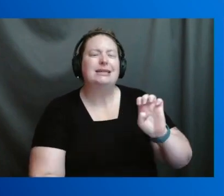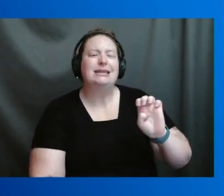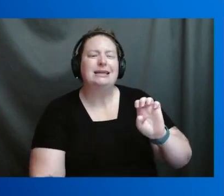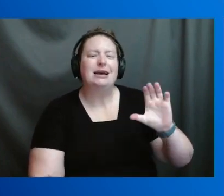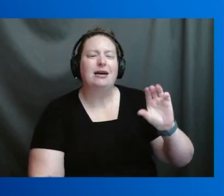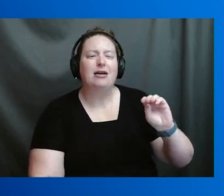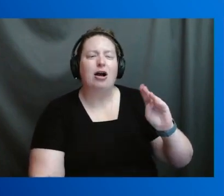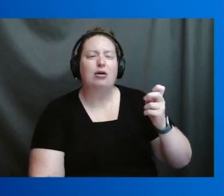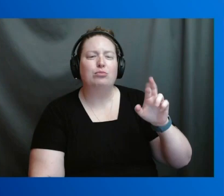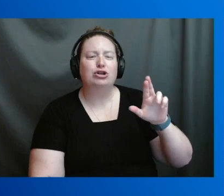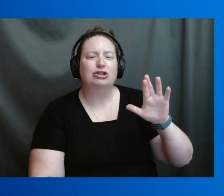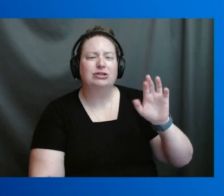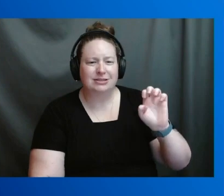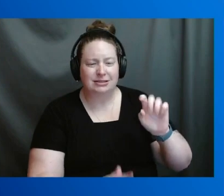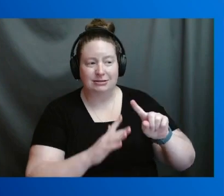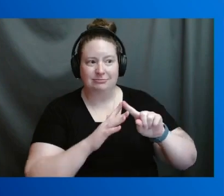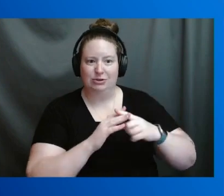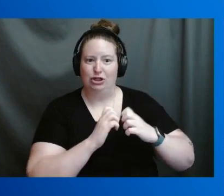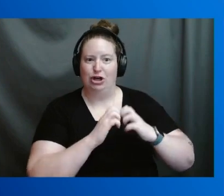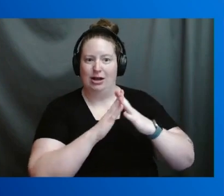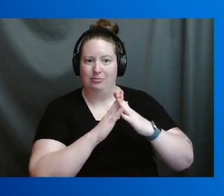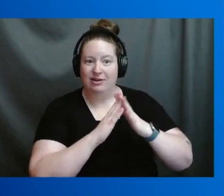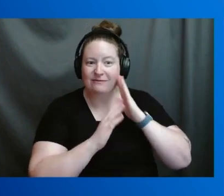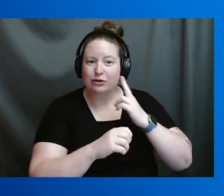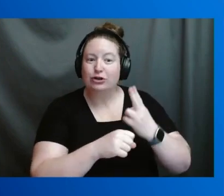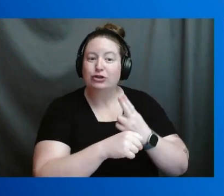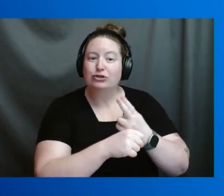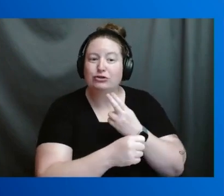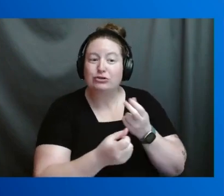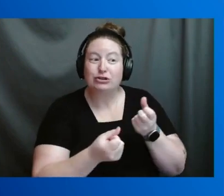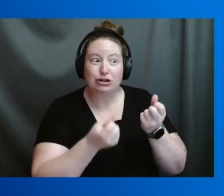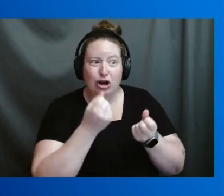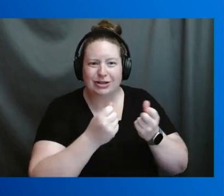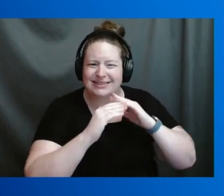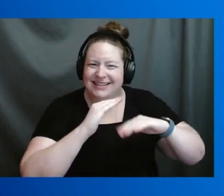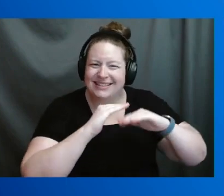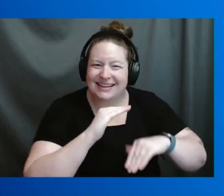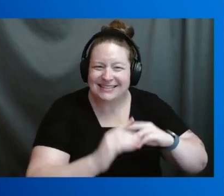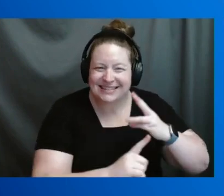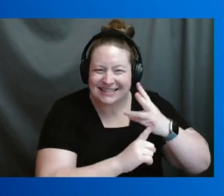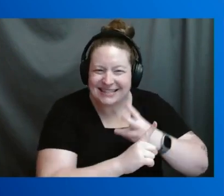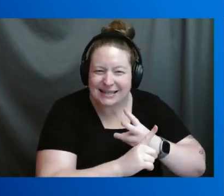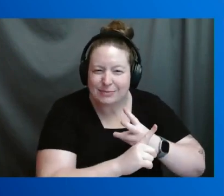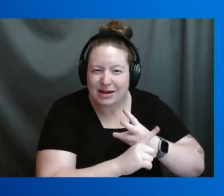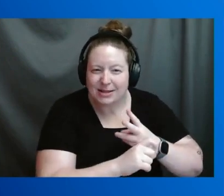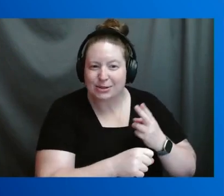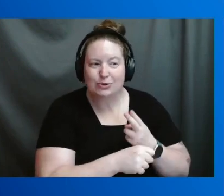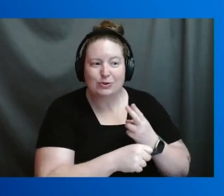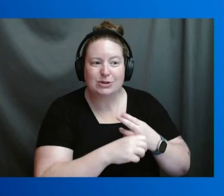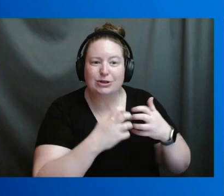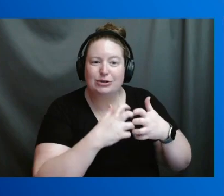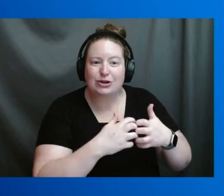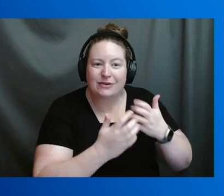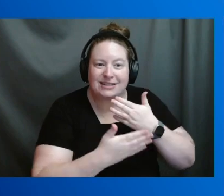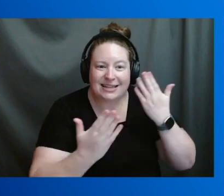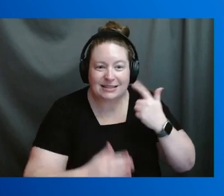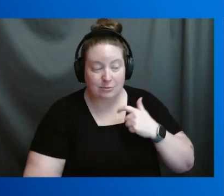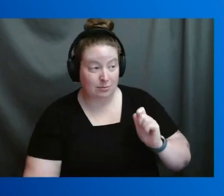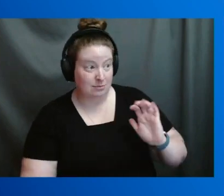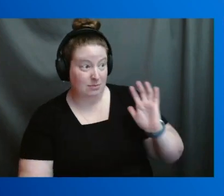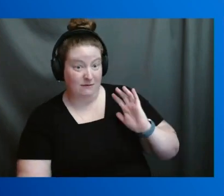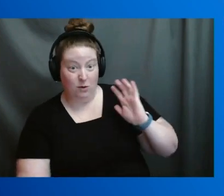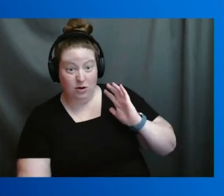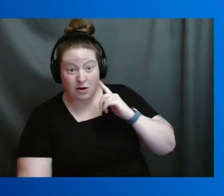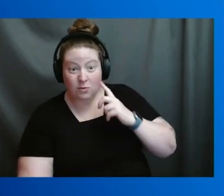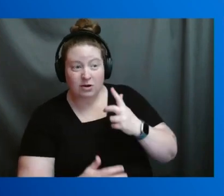cars in less than 6 months using a serverless stack, which would have previously taken them a couple of years to pull all the concepts together that